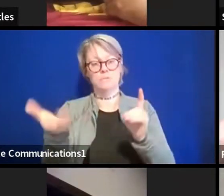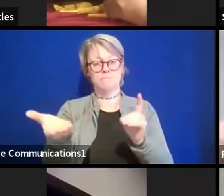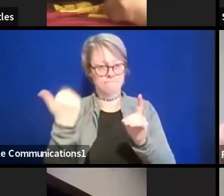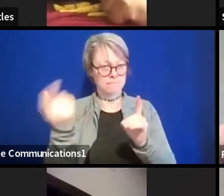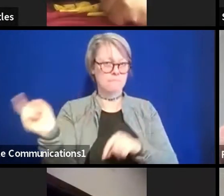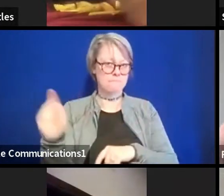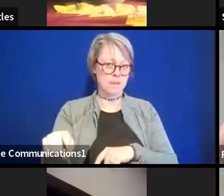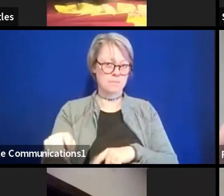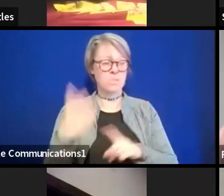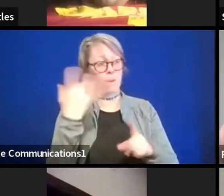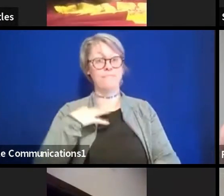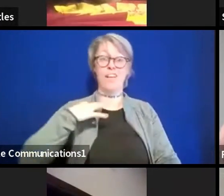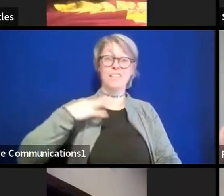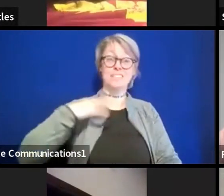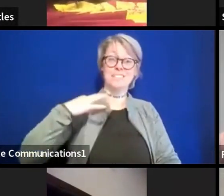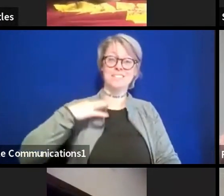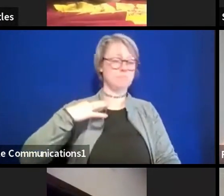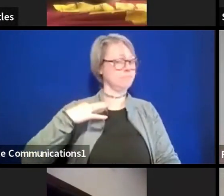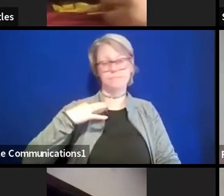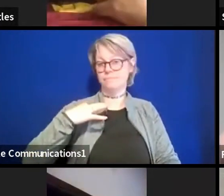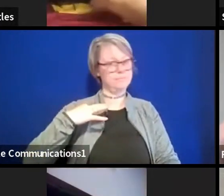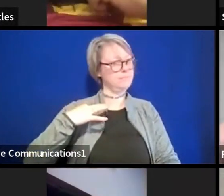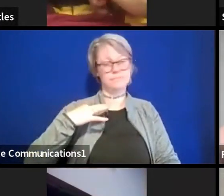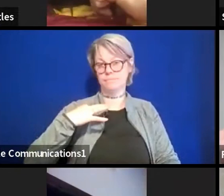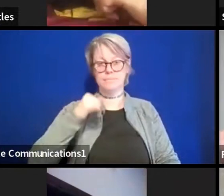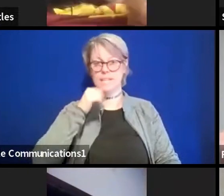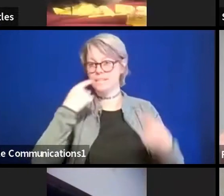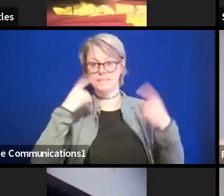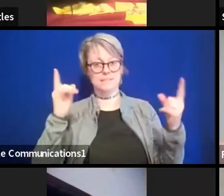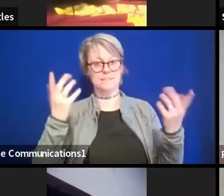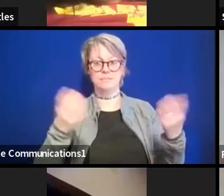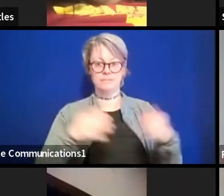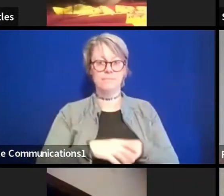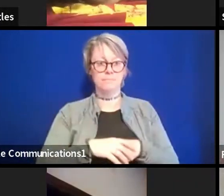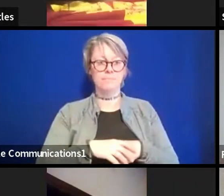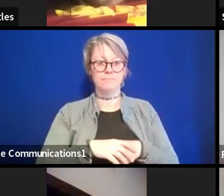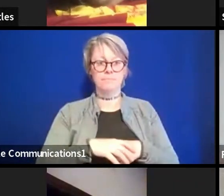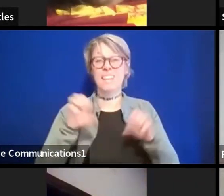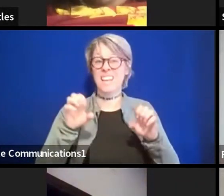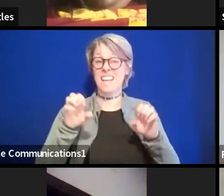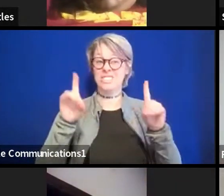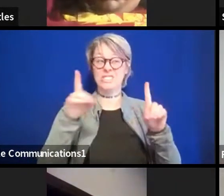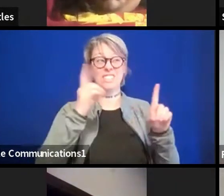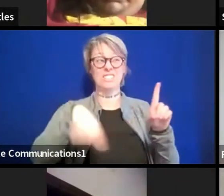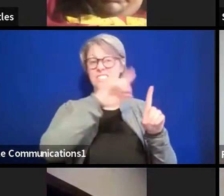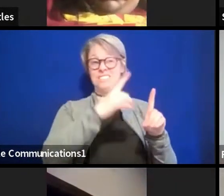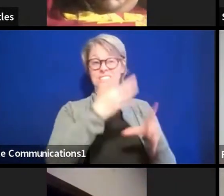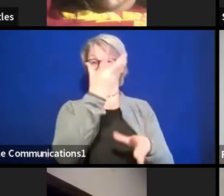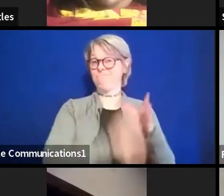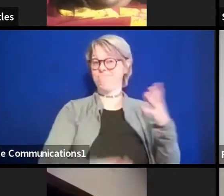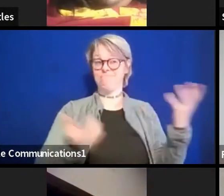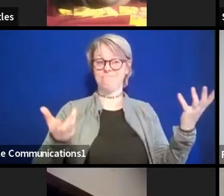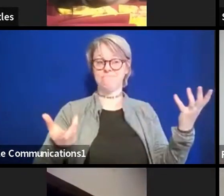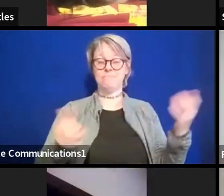be voluntary, please show up, because education is a really big problem I'm finding. And